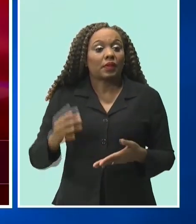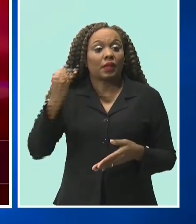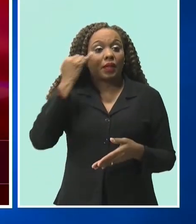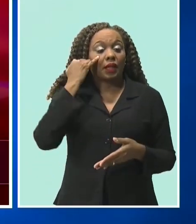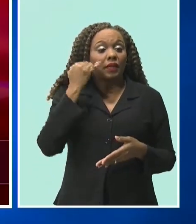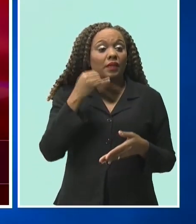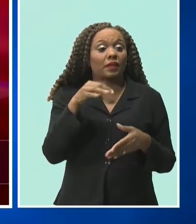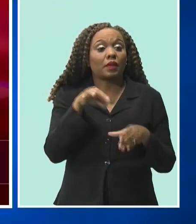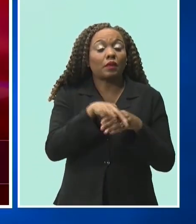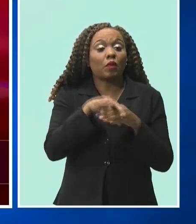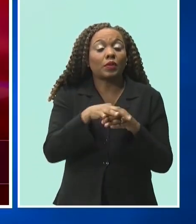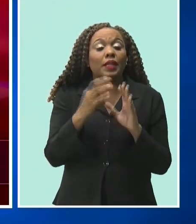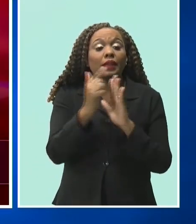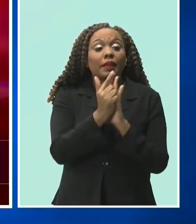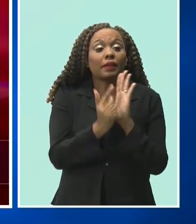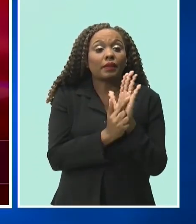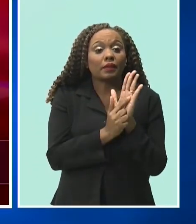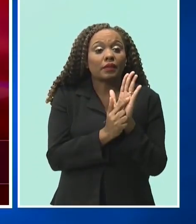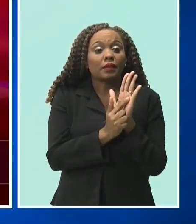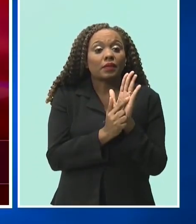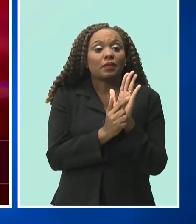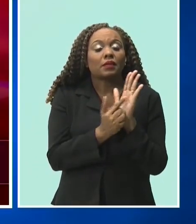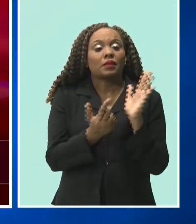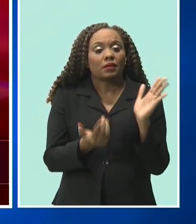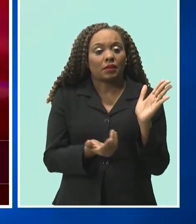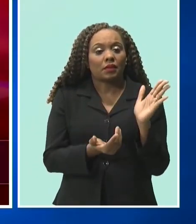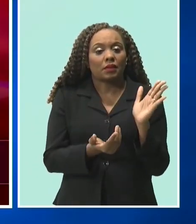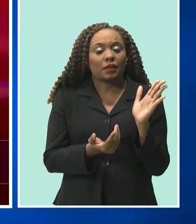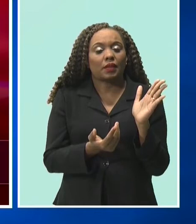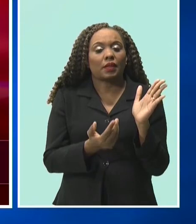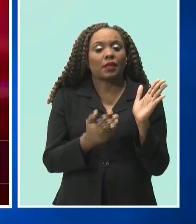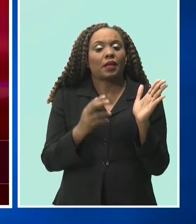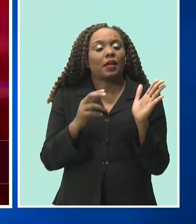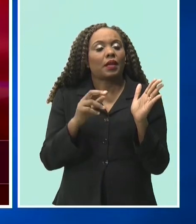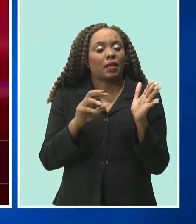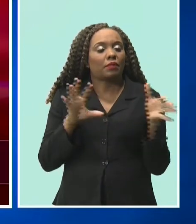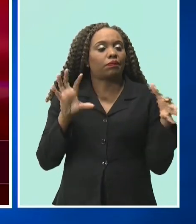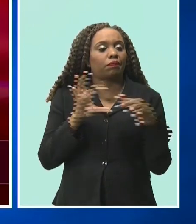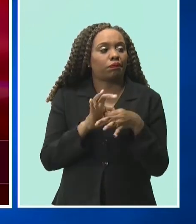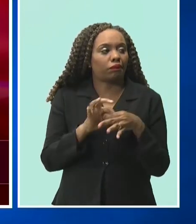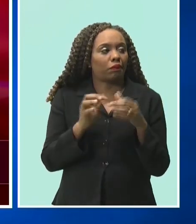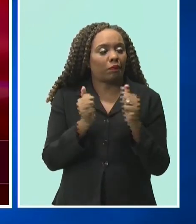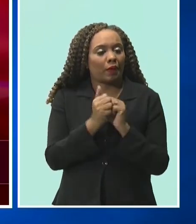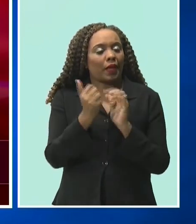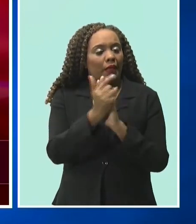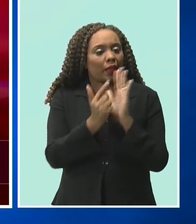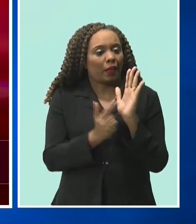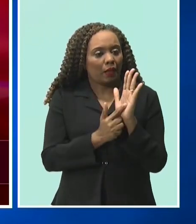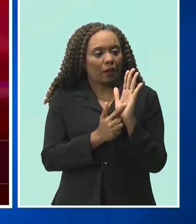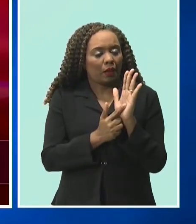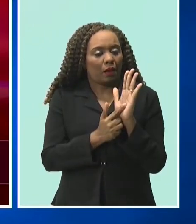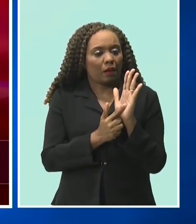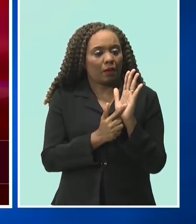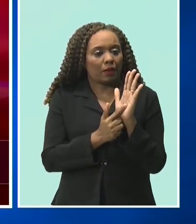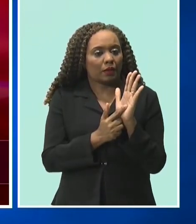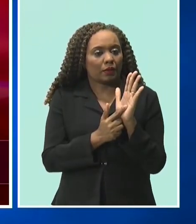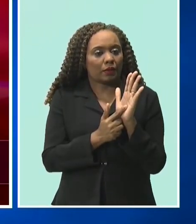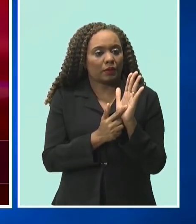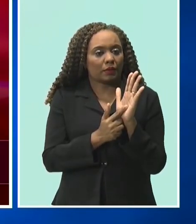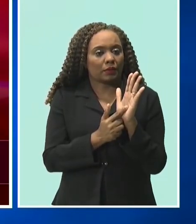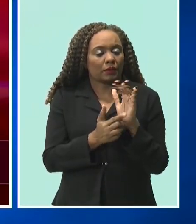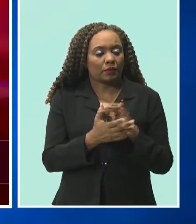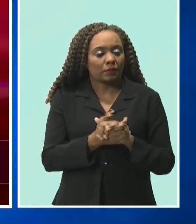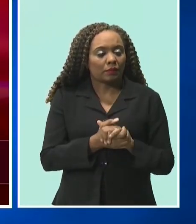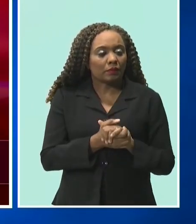in Section 96 of the Representation of the People Act, and that is imported